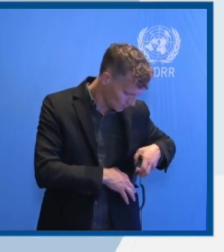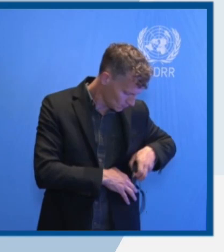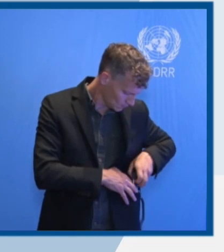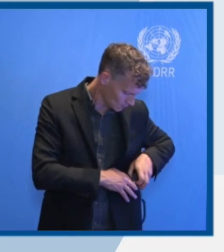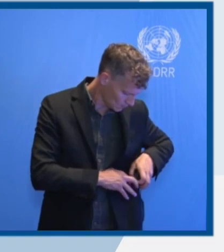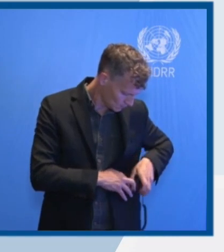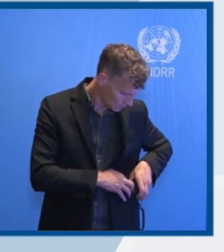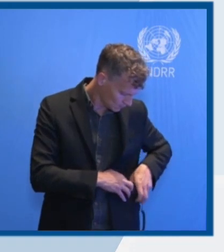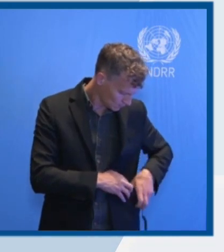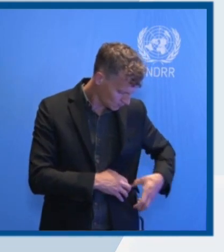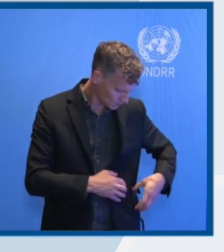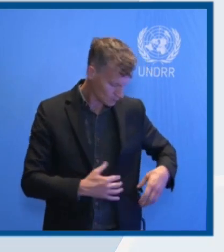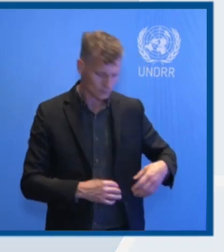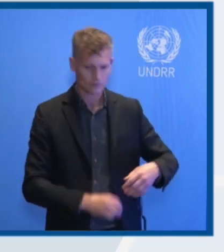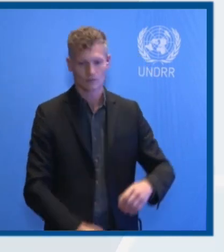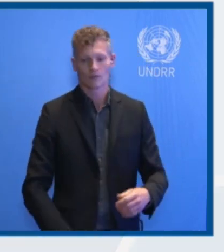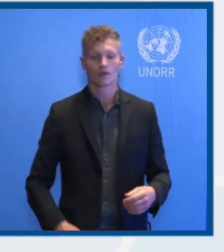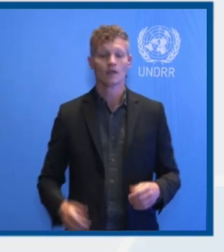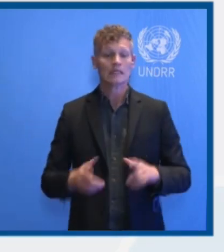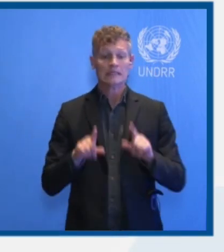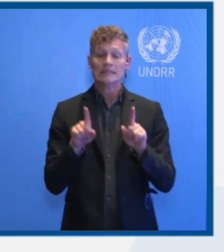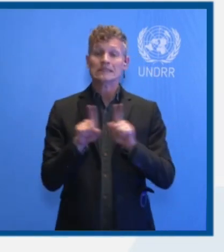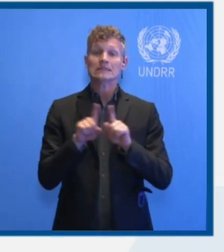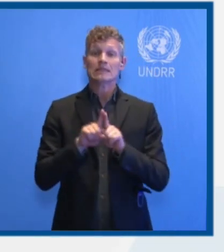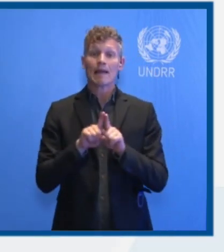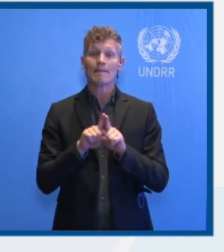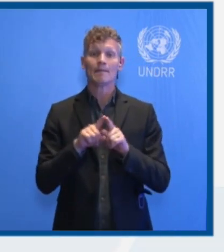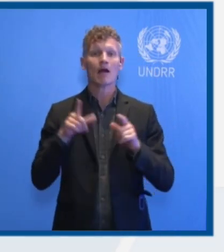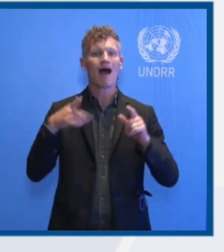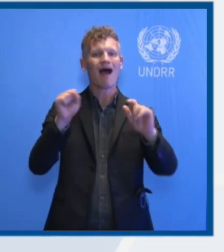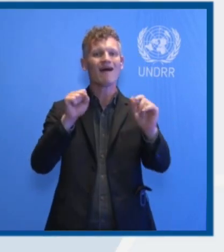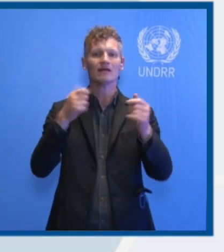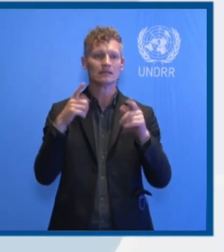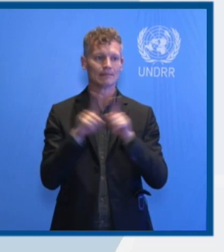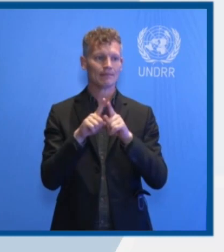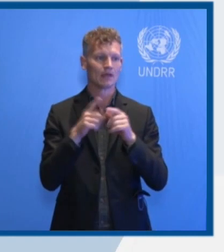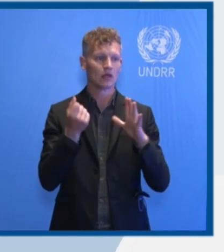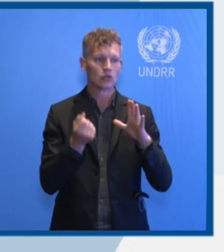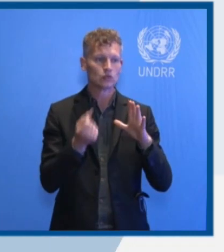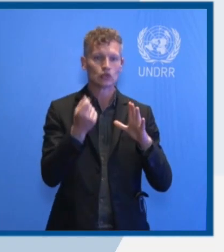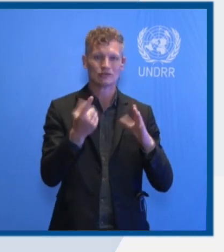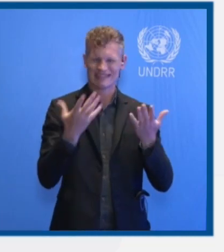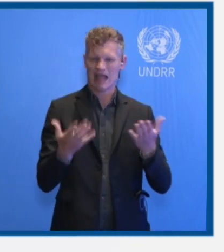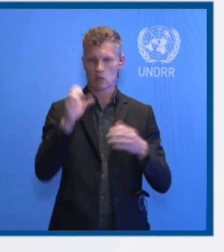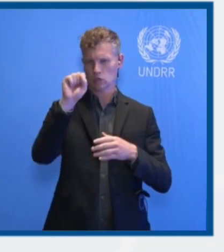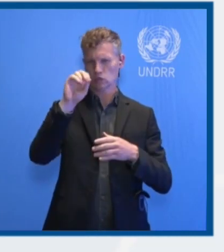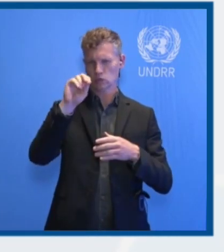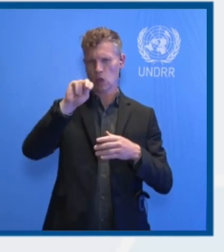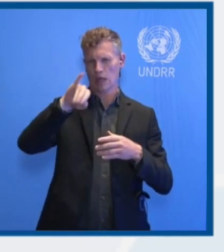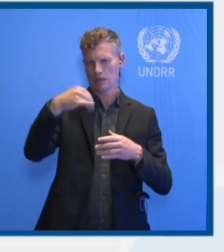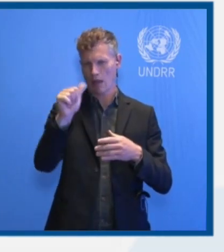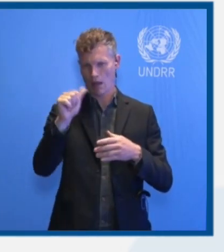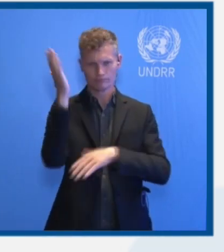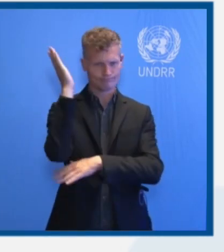systems, so nature-based solutions can trigger benefits that cascade across many different sectors.